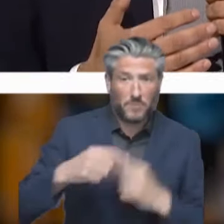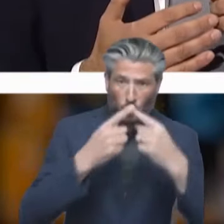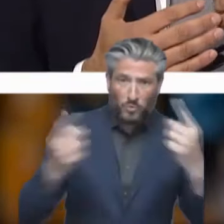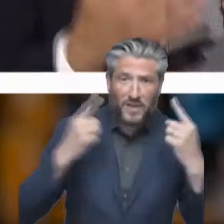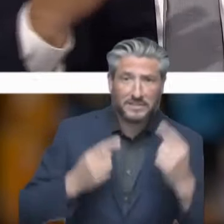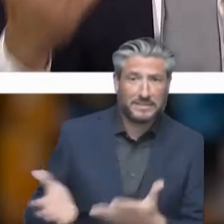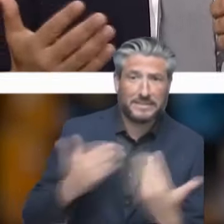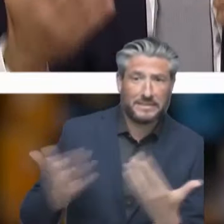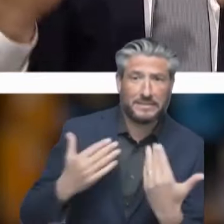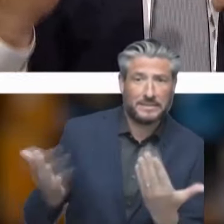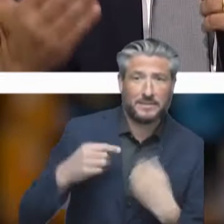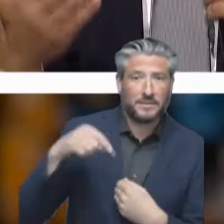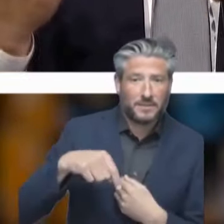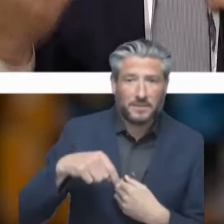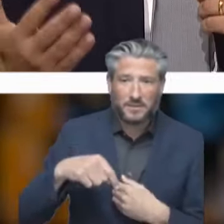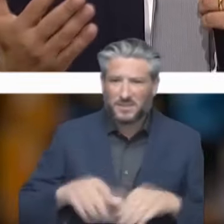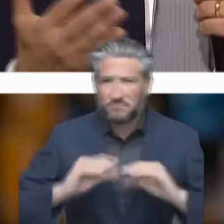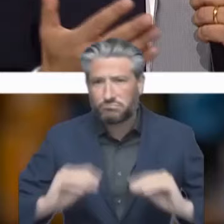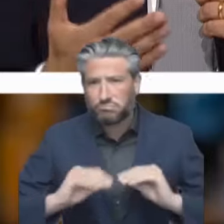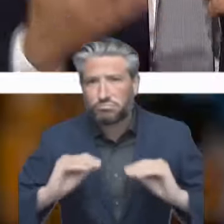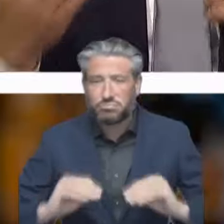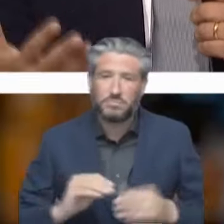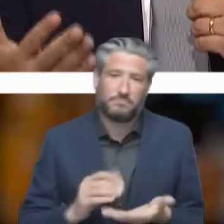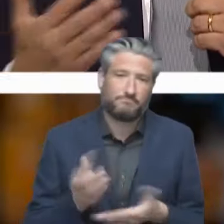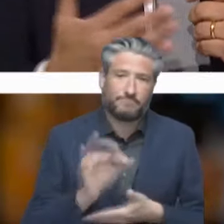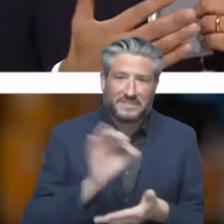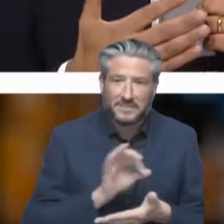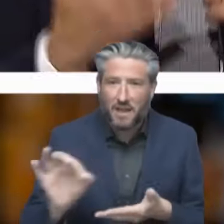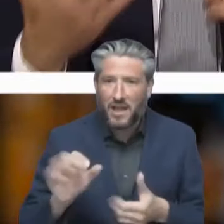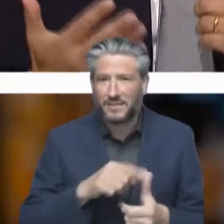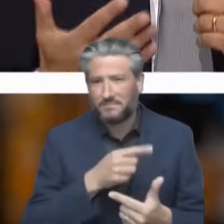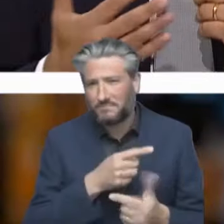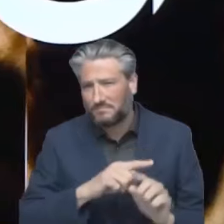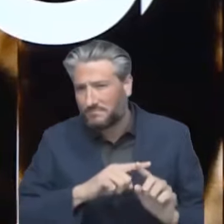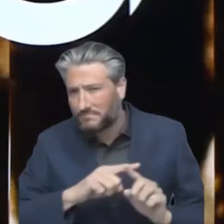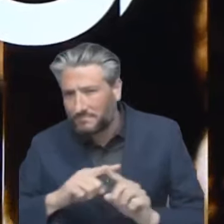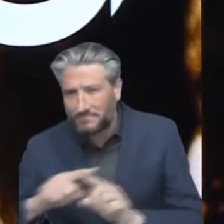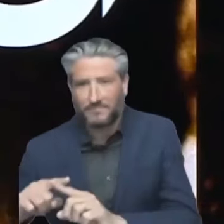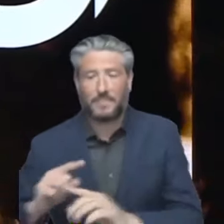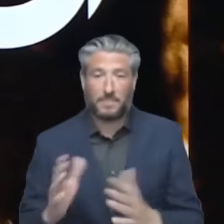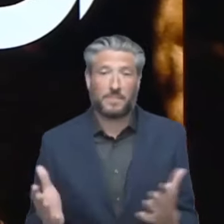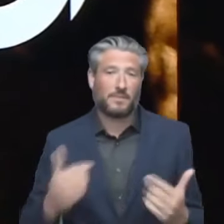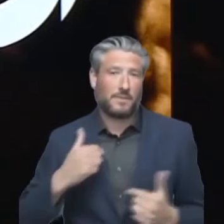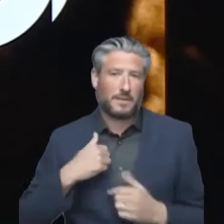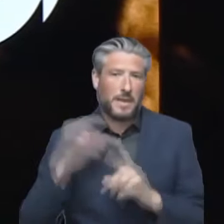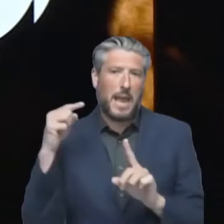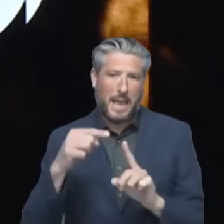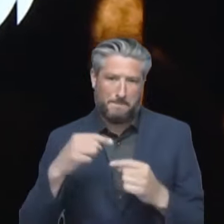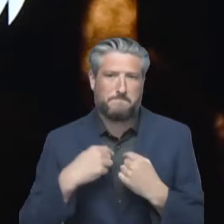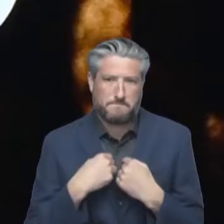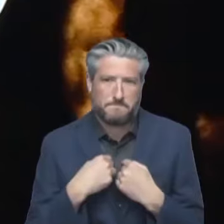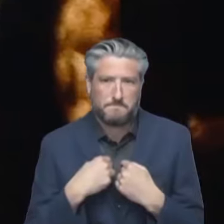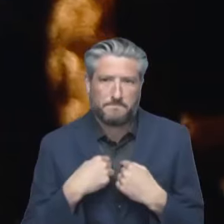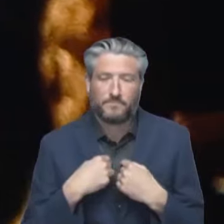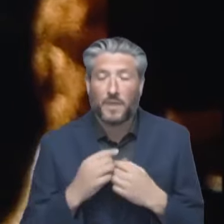and the designing of these training courses and their broadcasting. For example, one third of